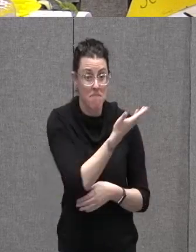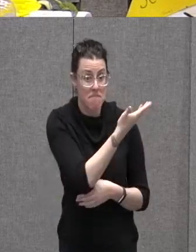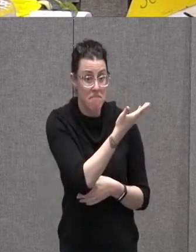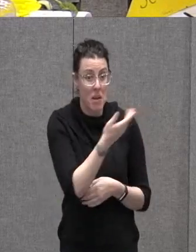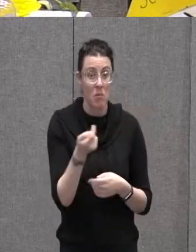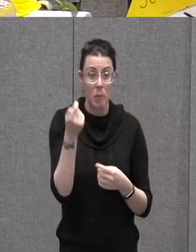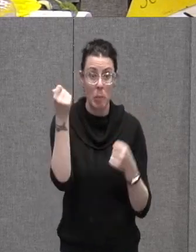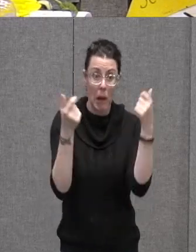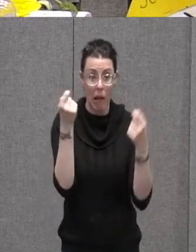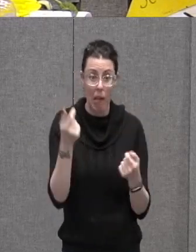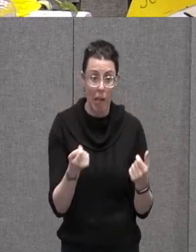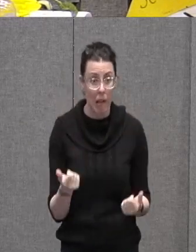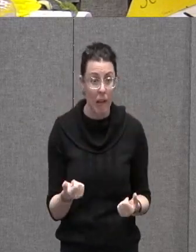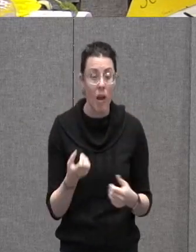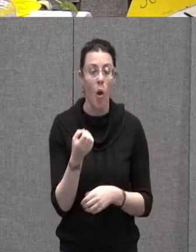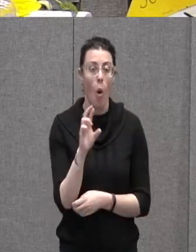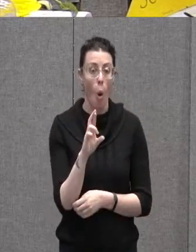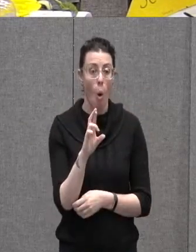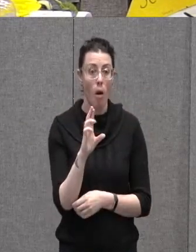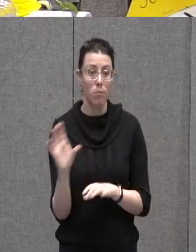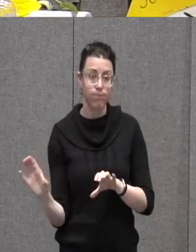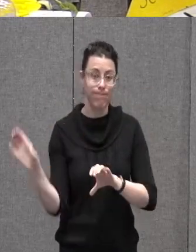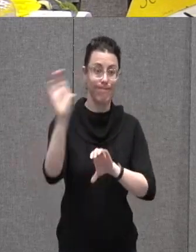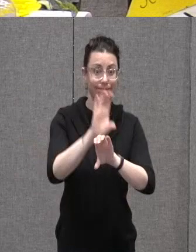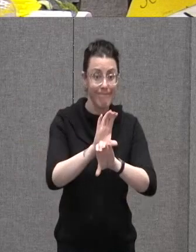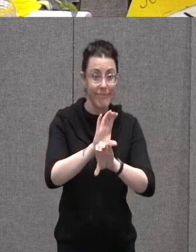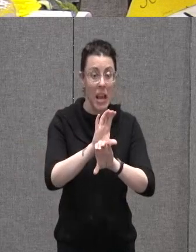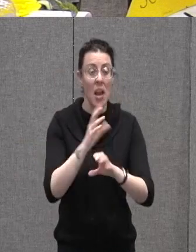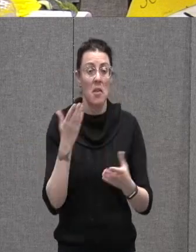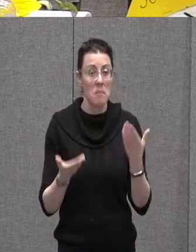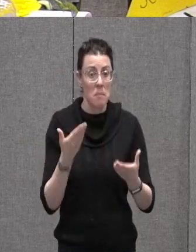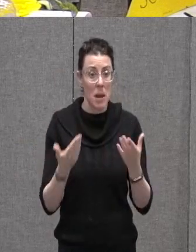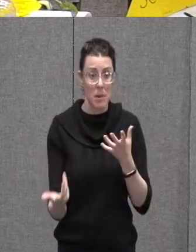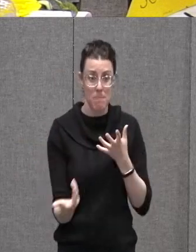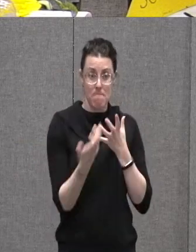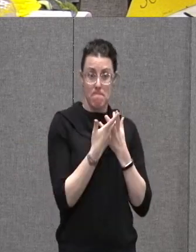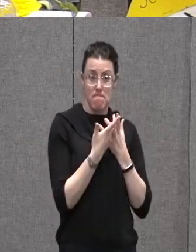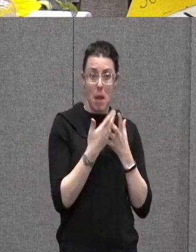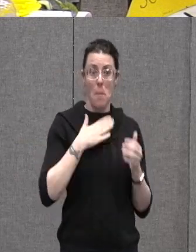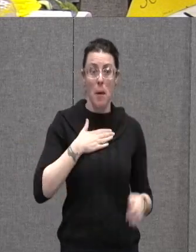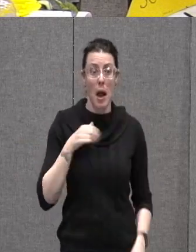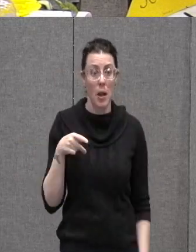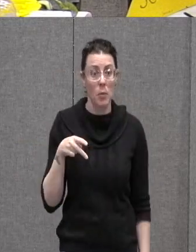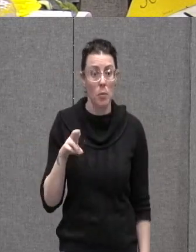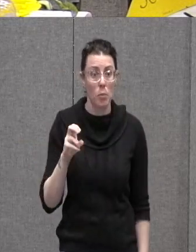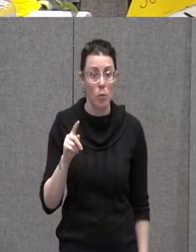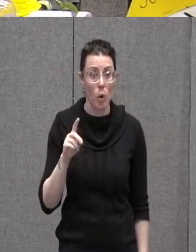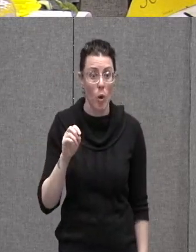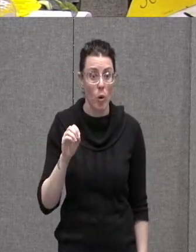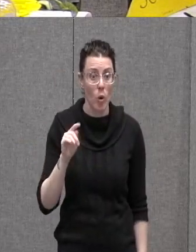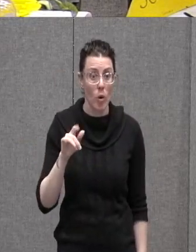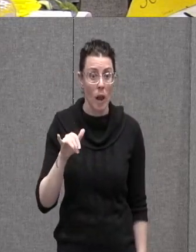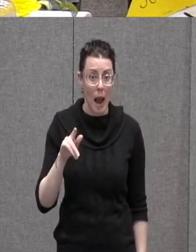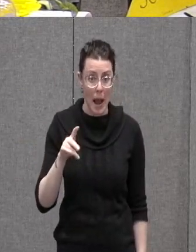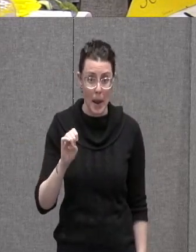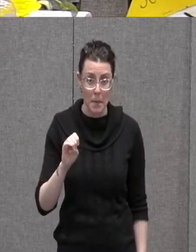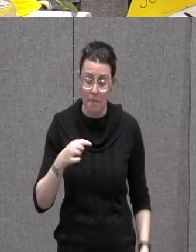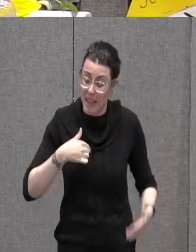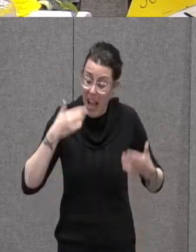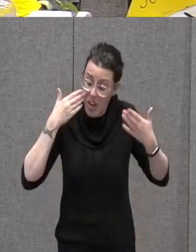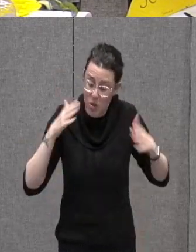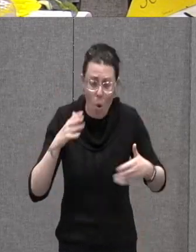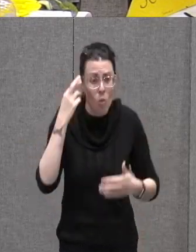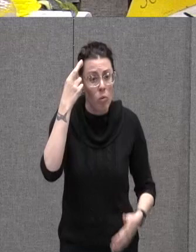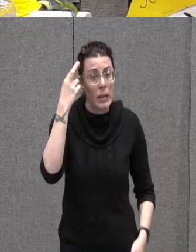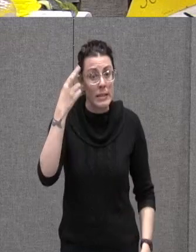this would work with a prototype that I drew or made or put together. I don't know yet because I haven't gone through the steps of creating.